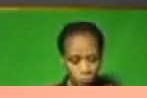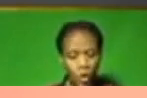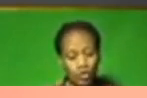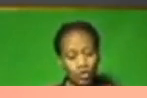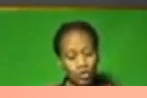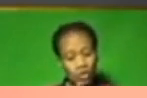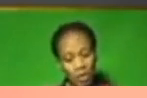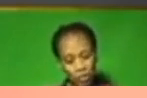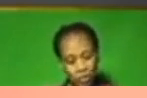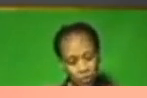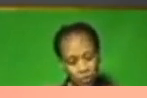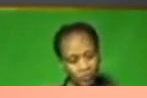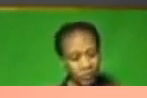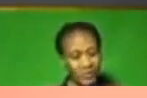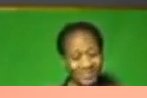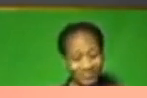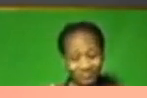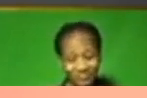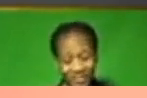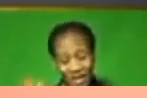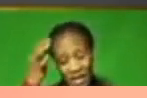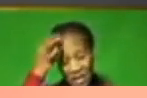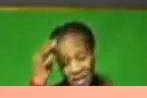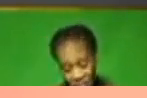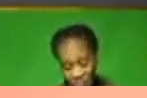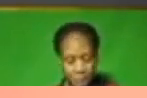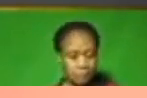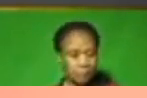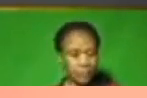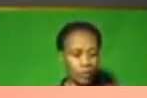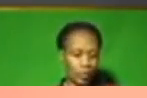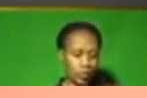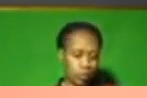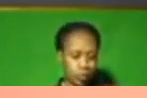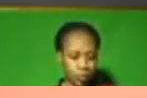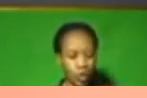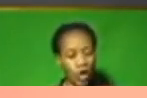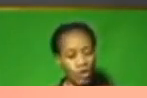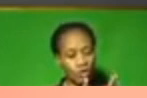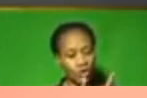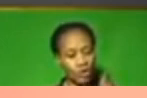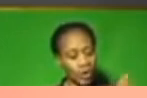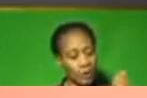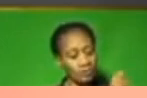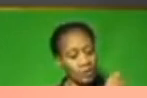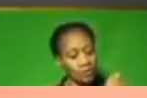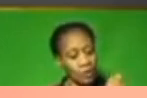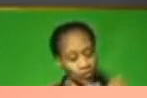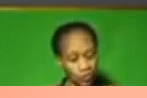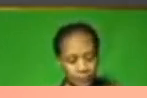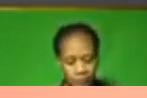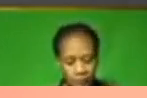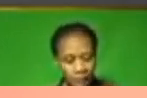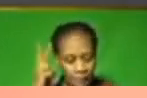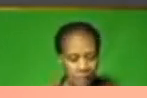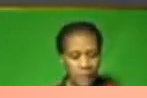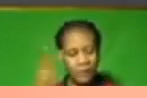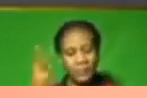transformation of government and modernize our digital public infrastructure.